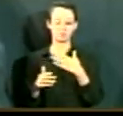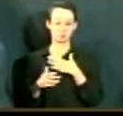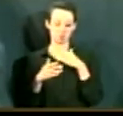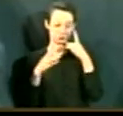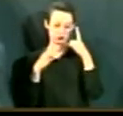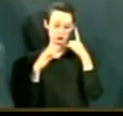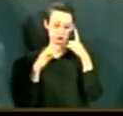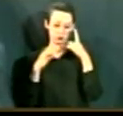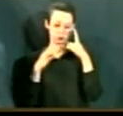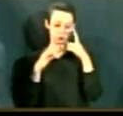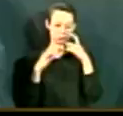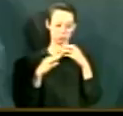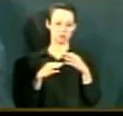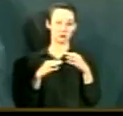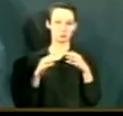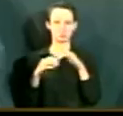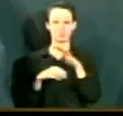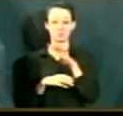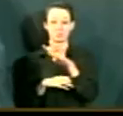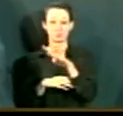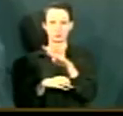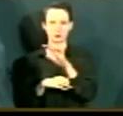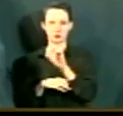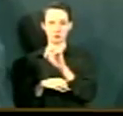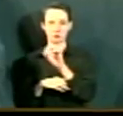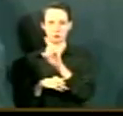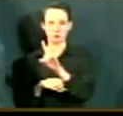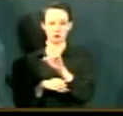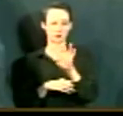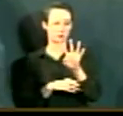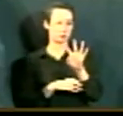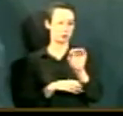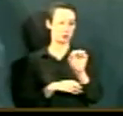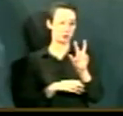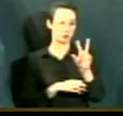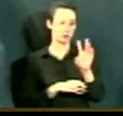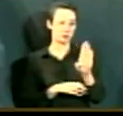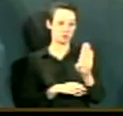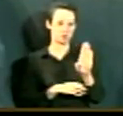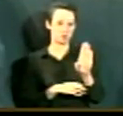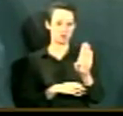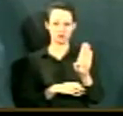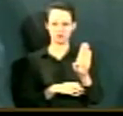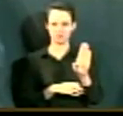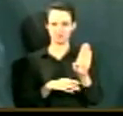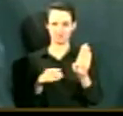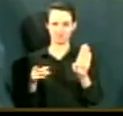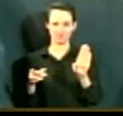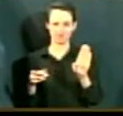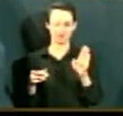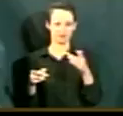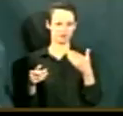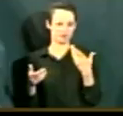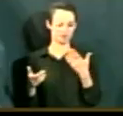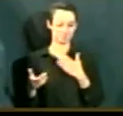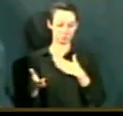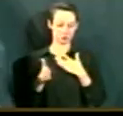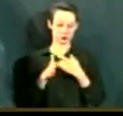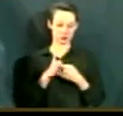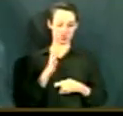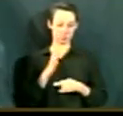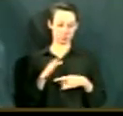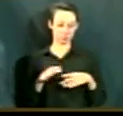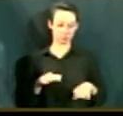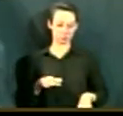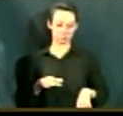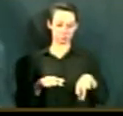choices would be a 401 or the 403B, what does it cost me out of my